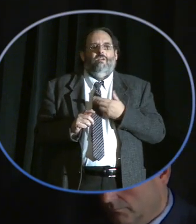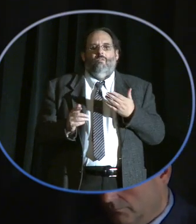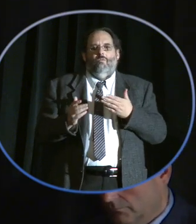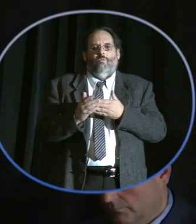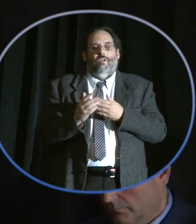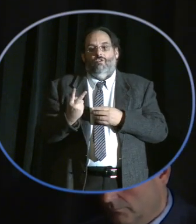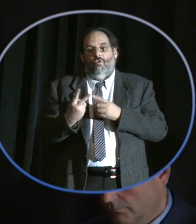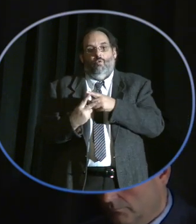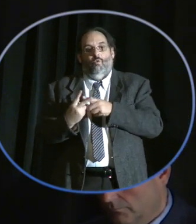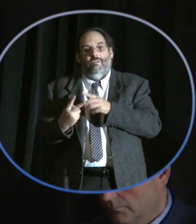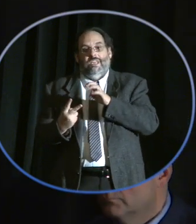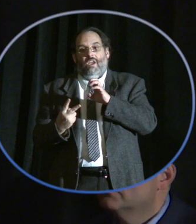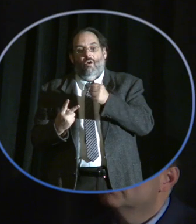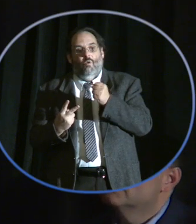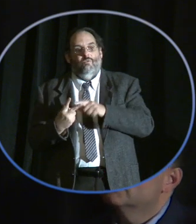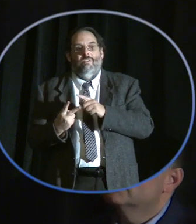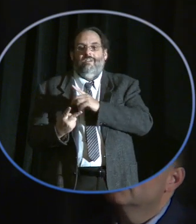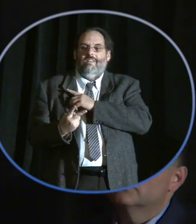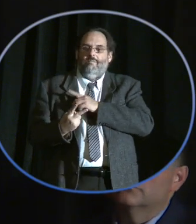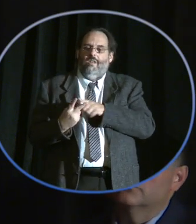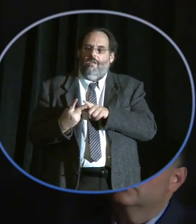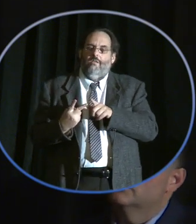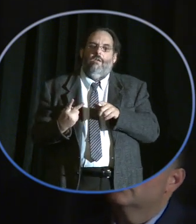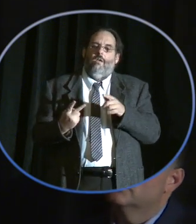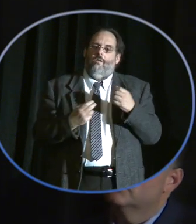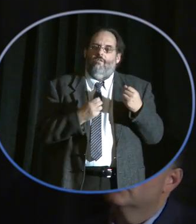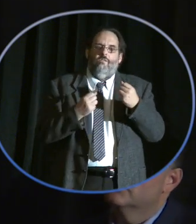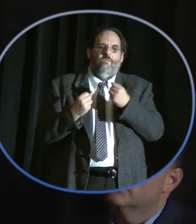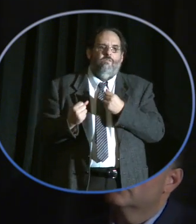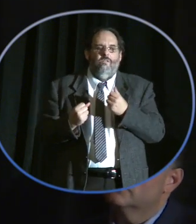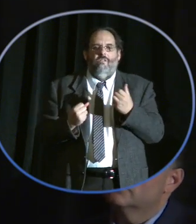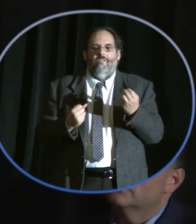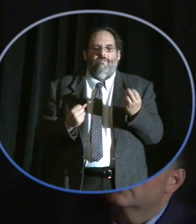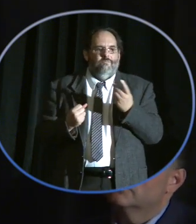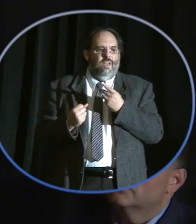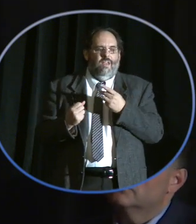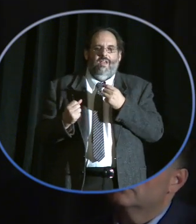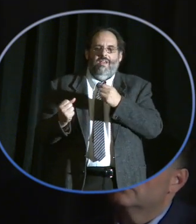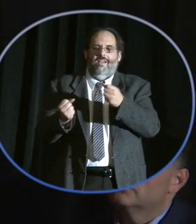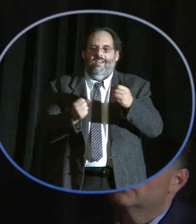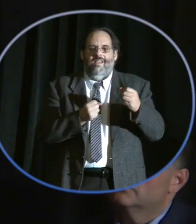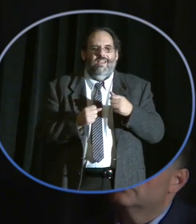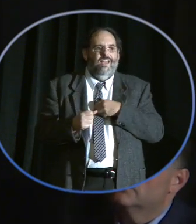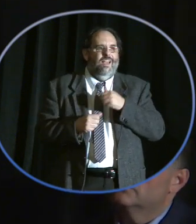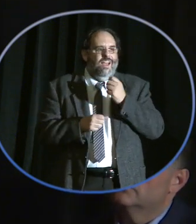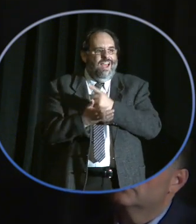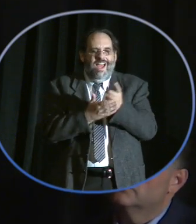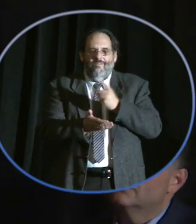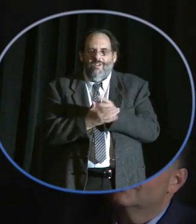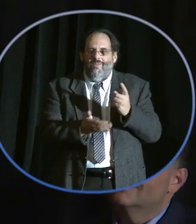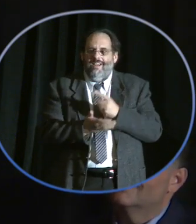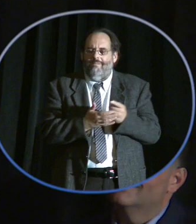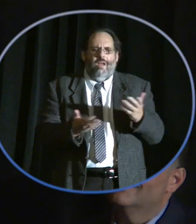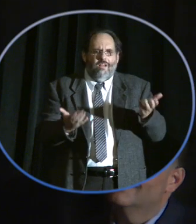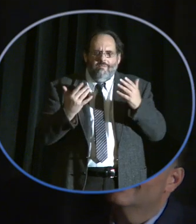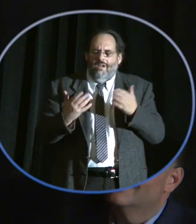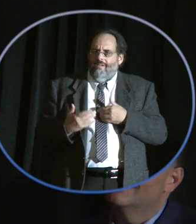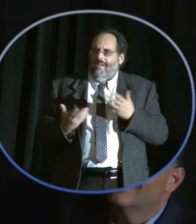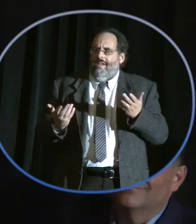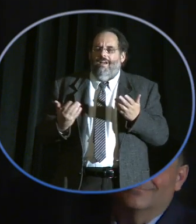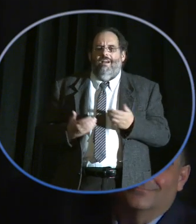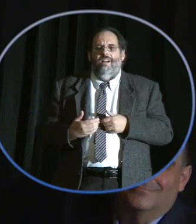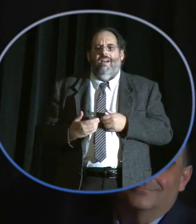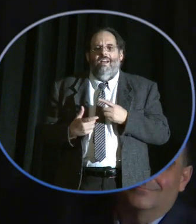drivers. We had CEO, then Deputy Faith Leach, driving us batty every goddamn week about, come on, let's get this plan